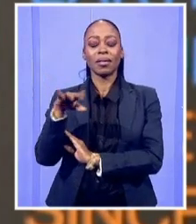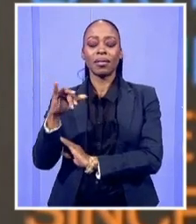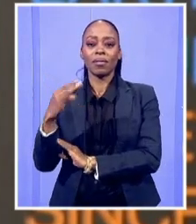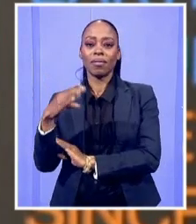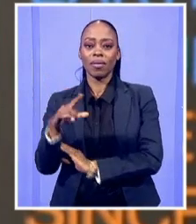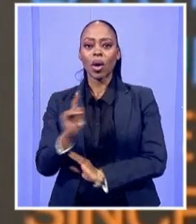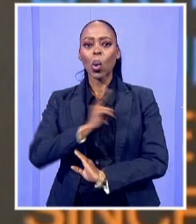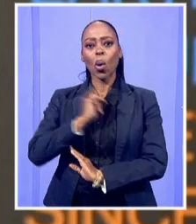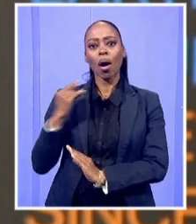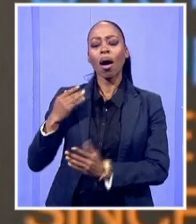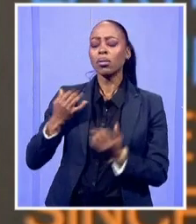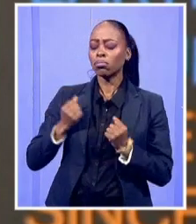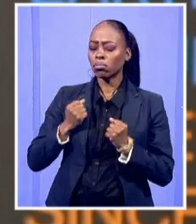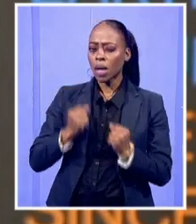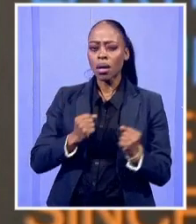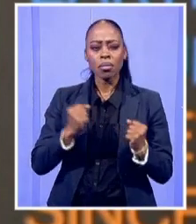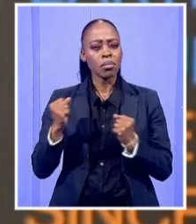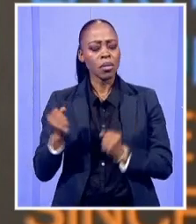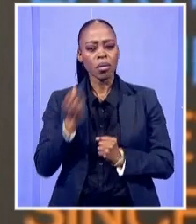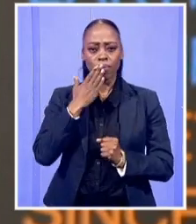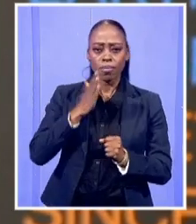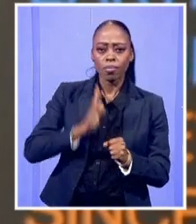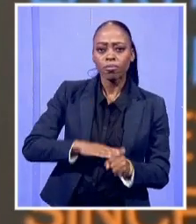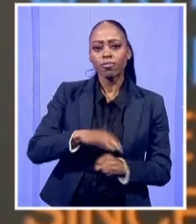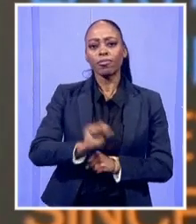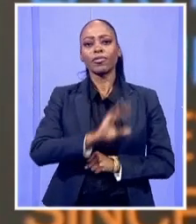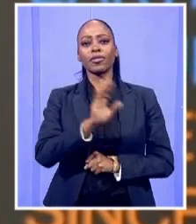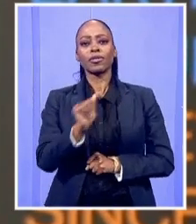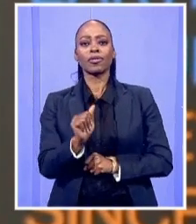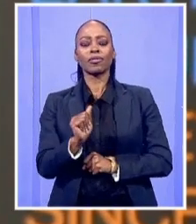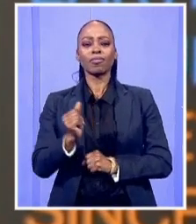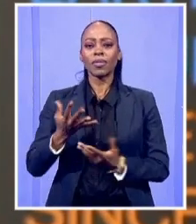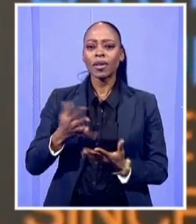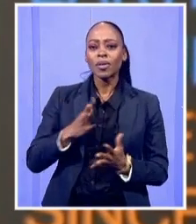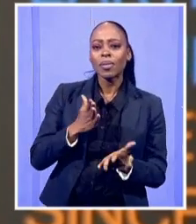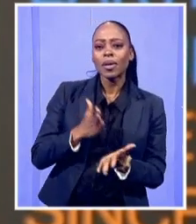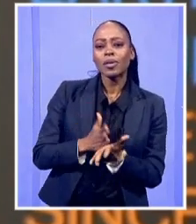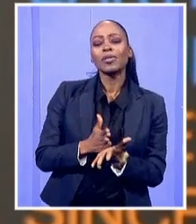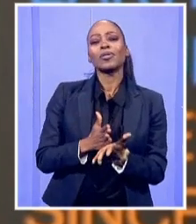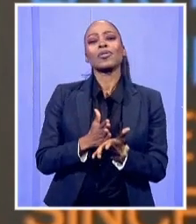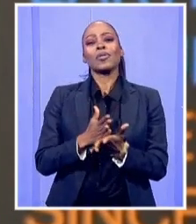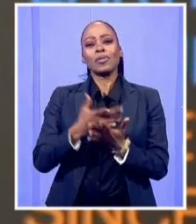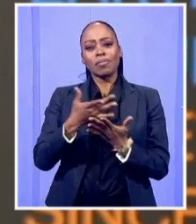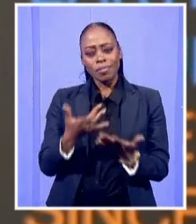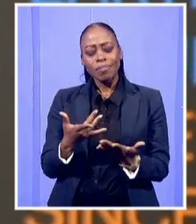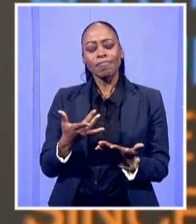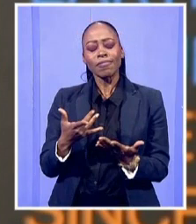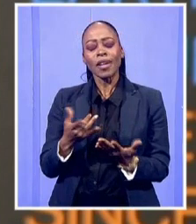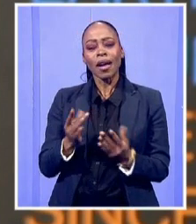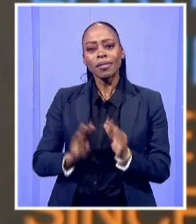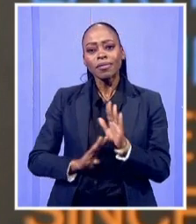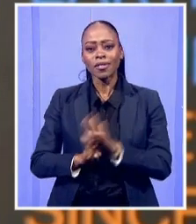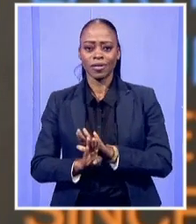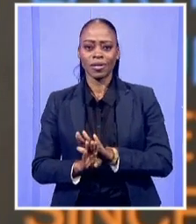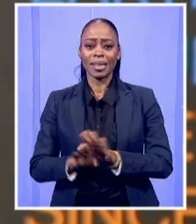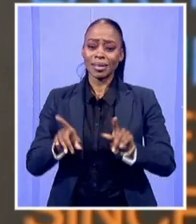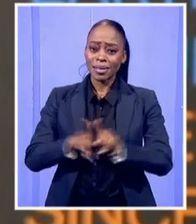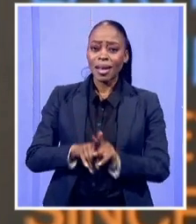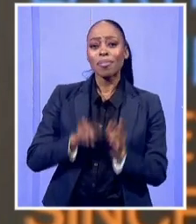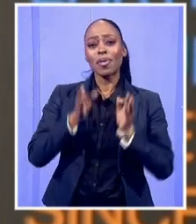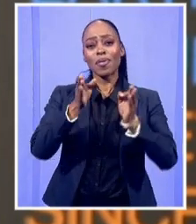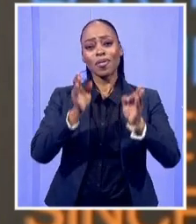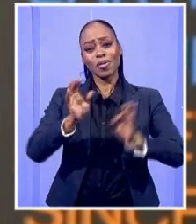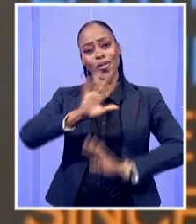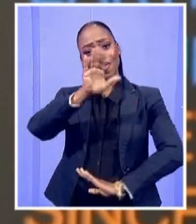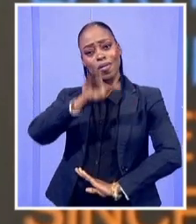steadfast commitment to South Africa and its well-founded confidence in the future of African